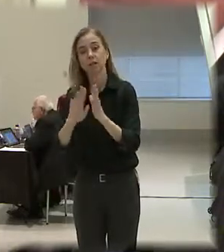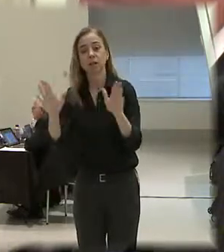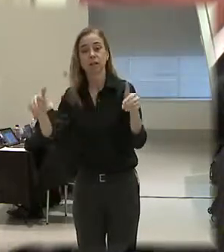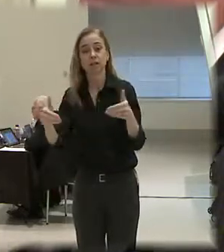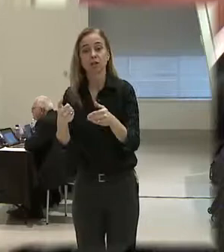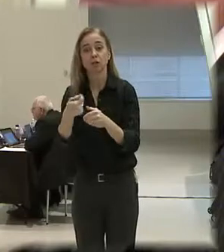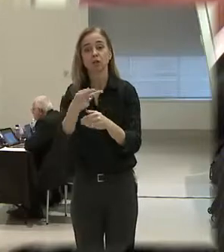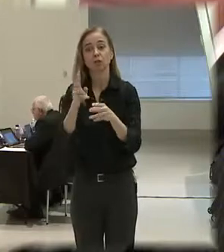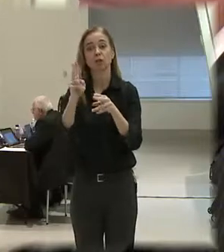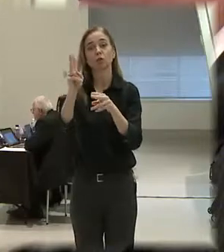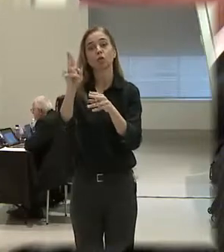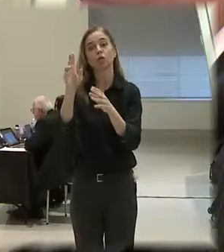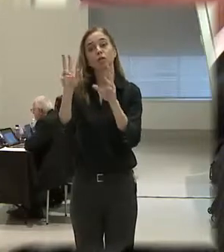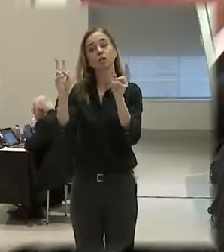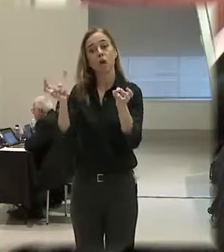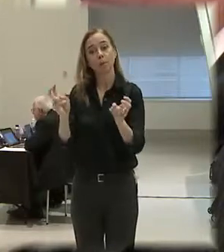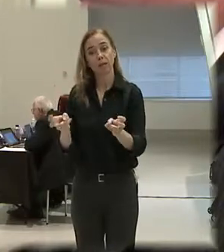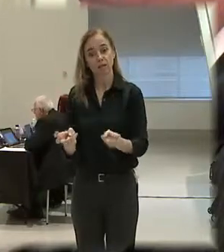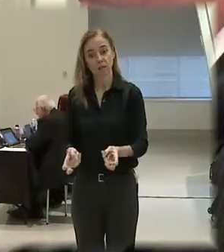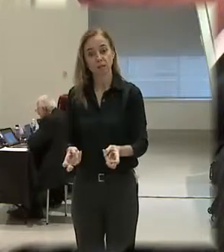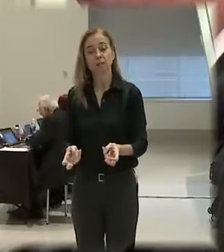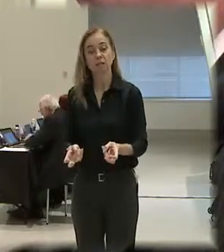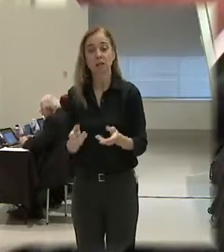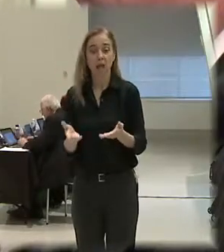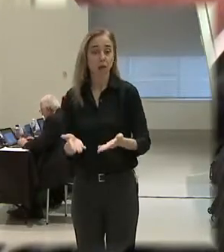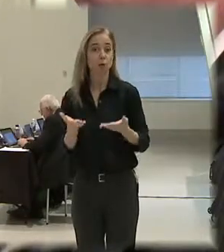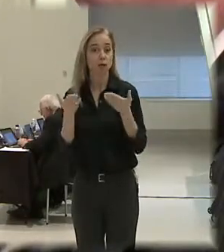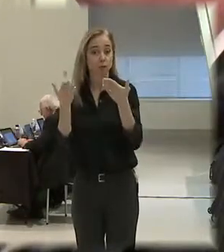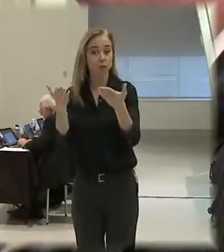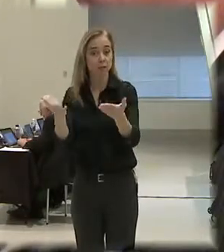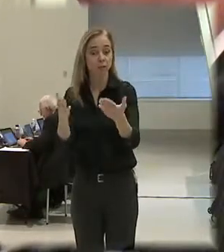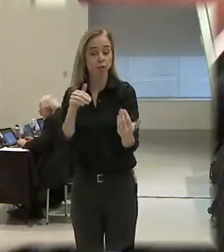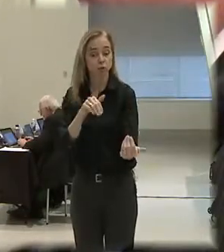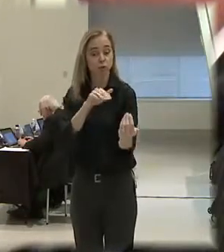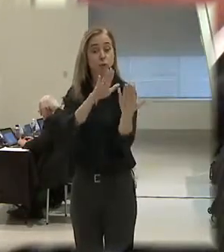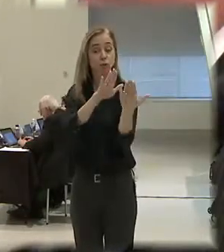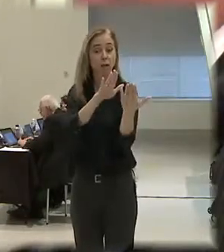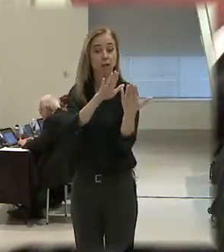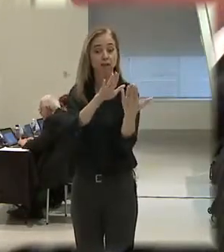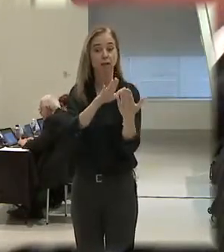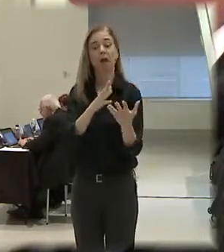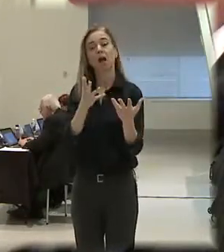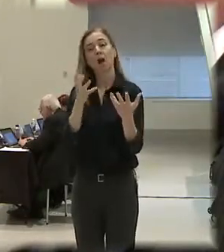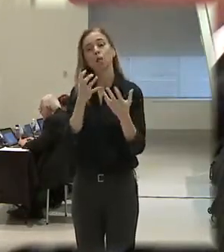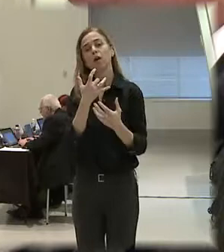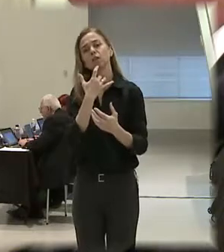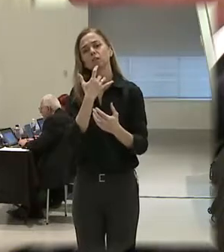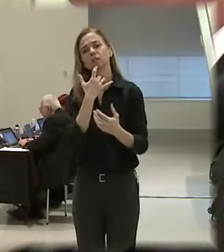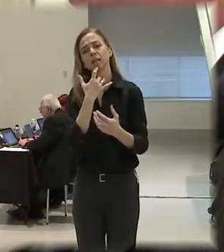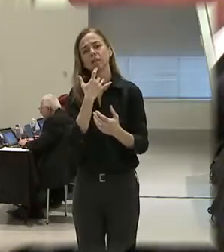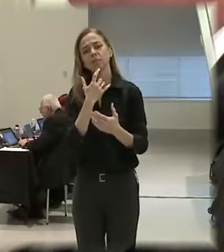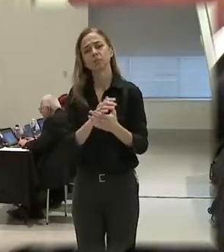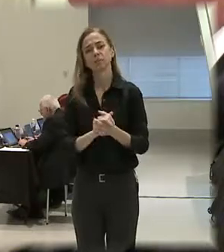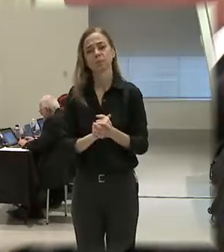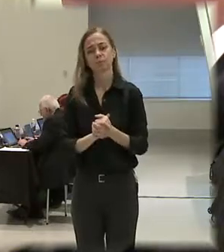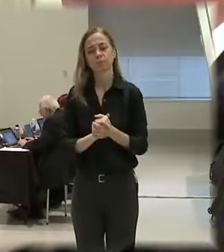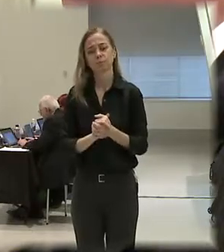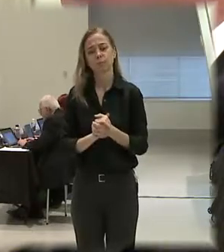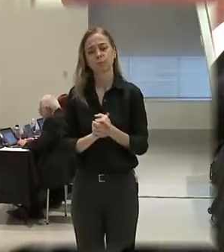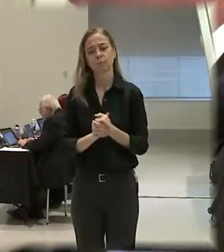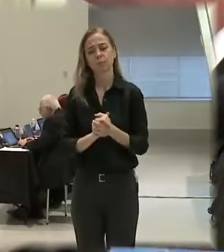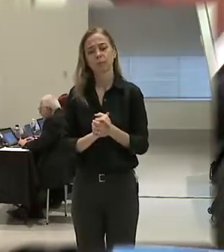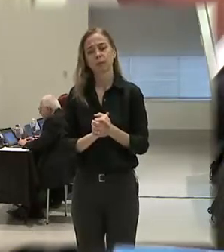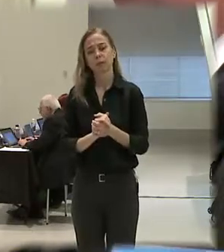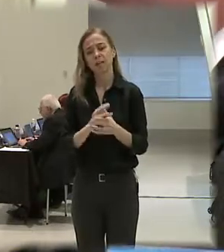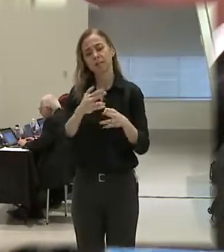a few topics and then some specific recommendations to address them. I do want to say, in the sense of